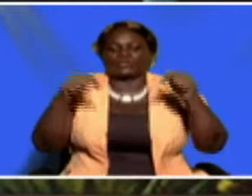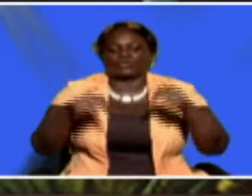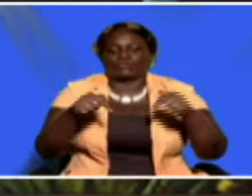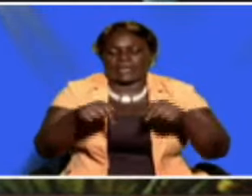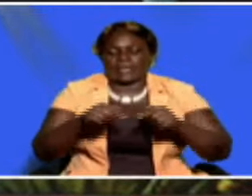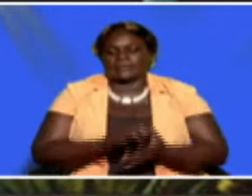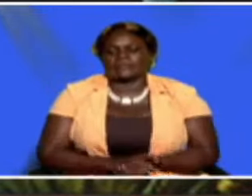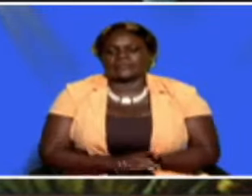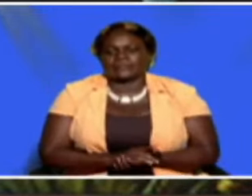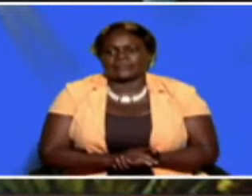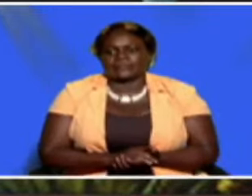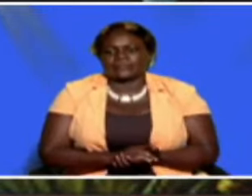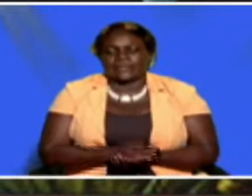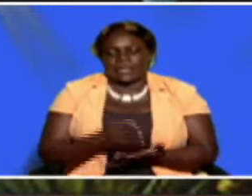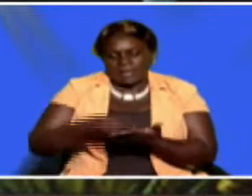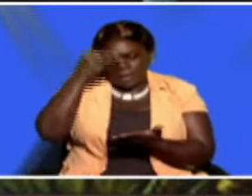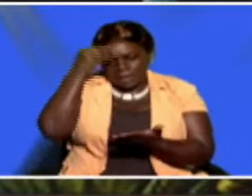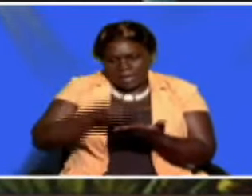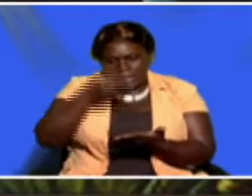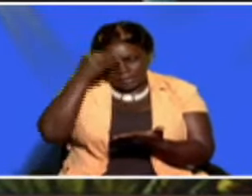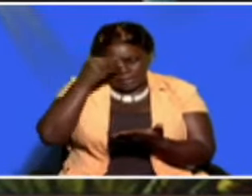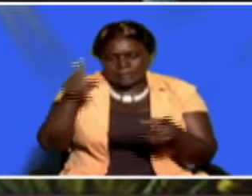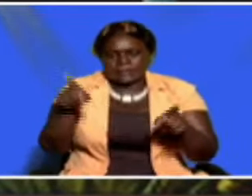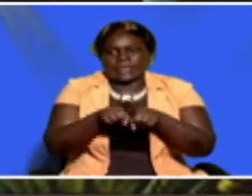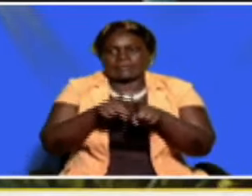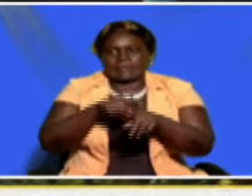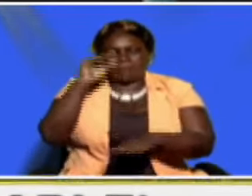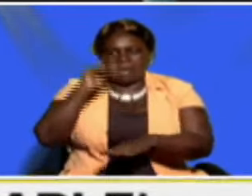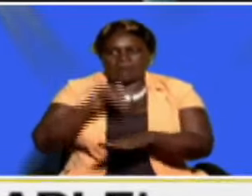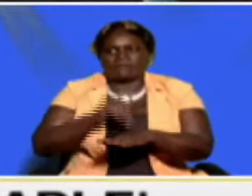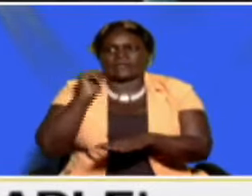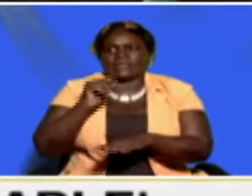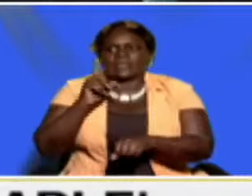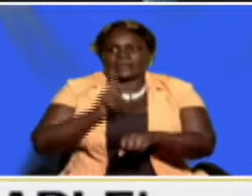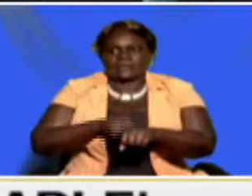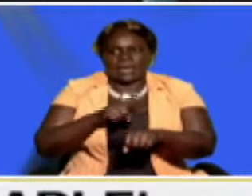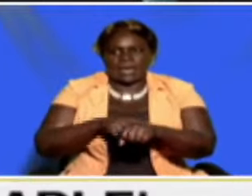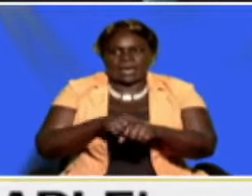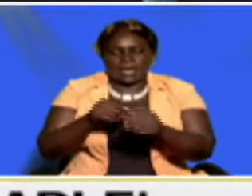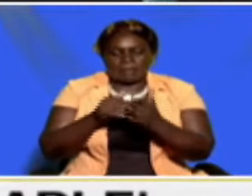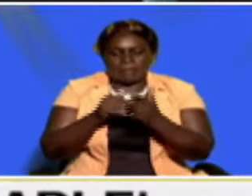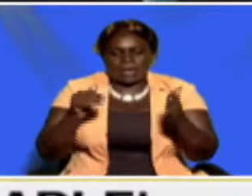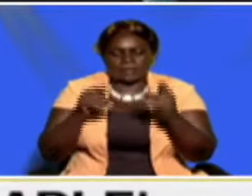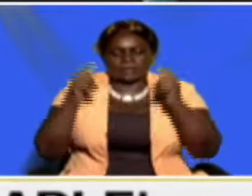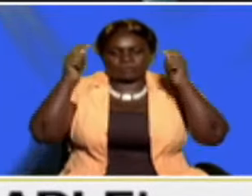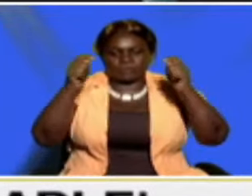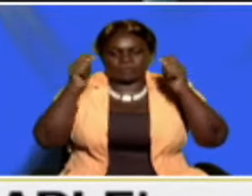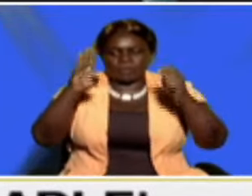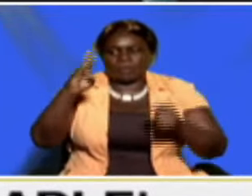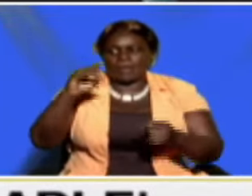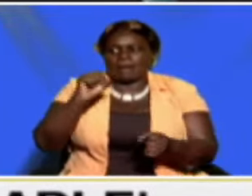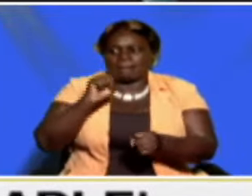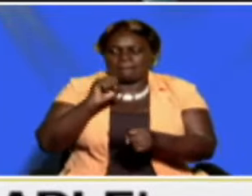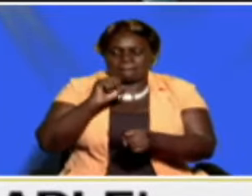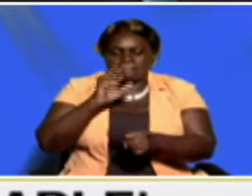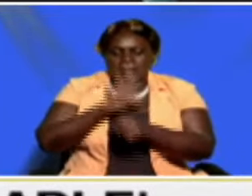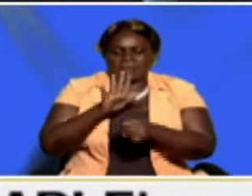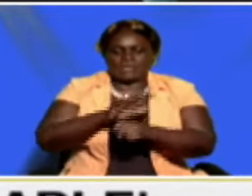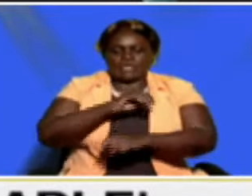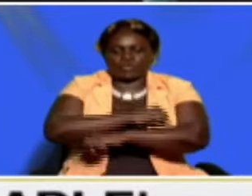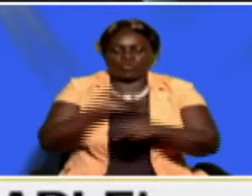in the day-to-day. Learning in higher institutions was significantly affected during the anti-finance bill chaos. Many schools closed early